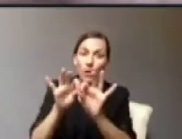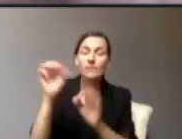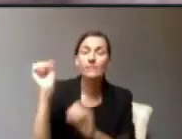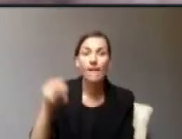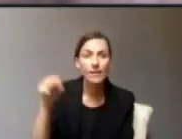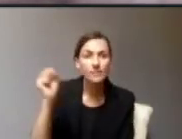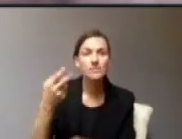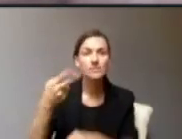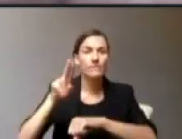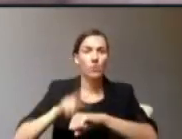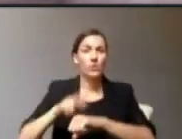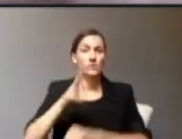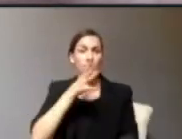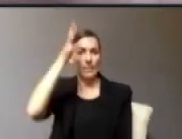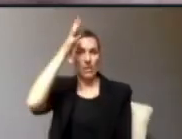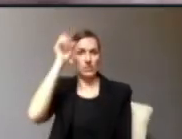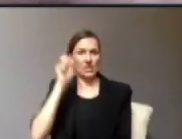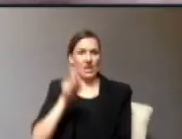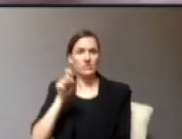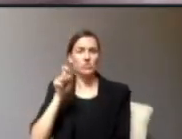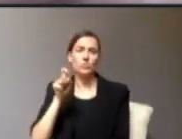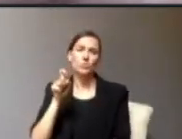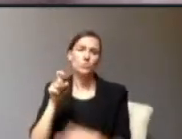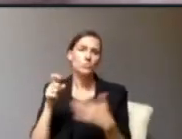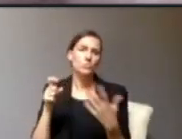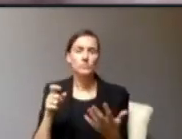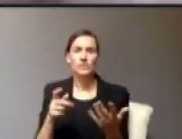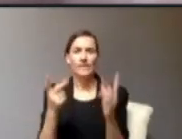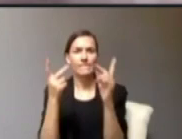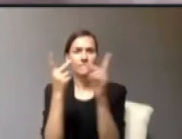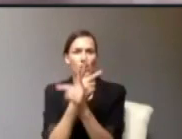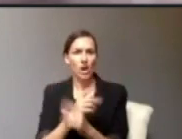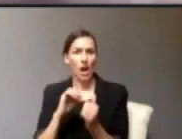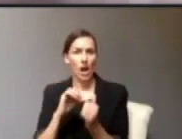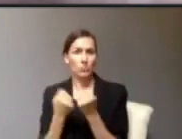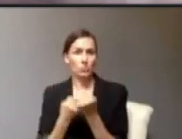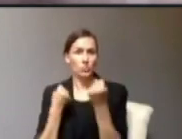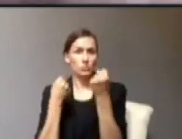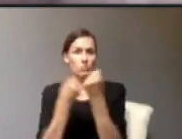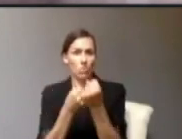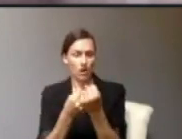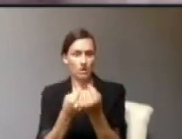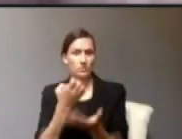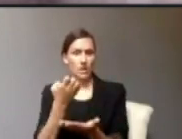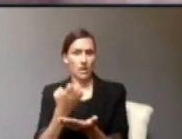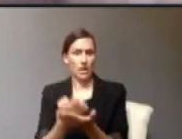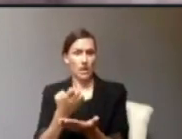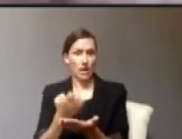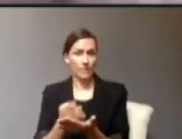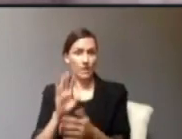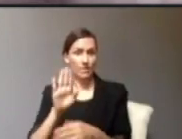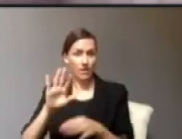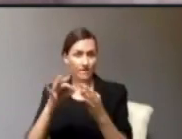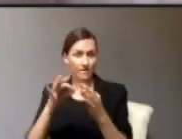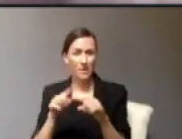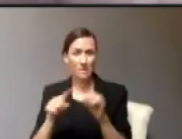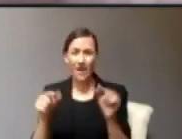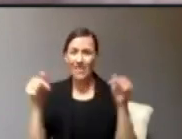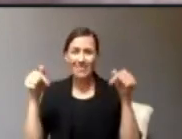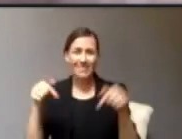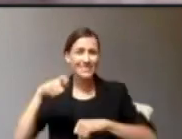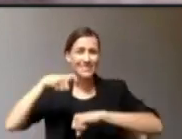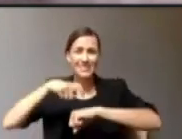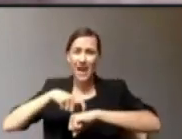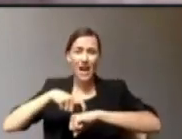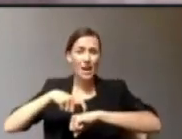course, parents have to find ways to support economically. But I think this time is calling